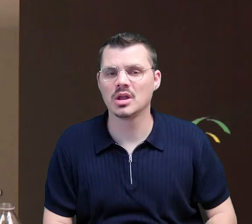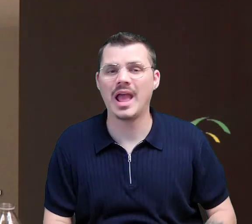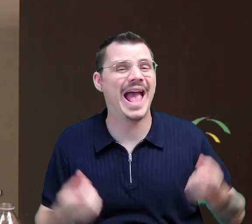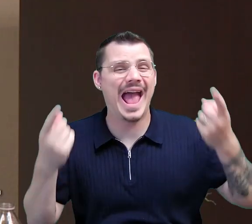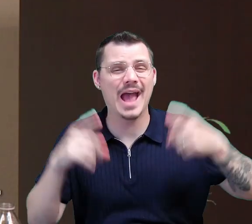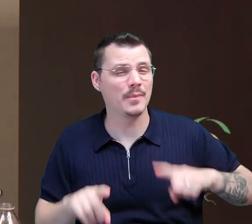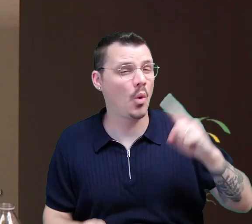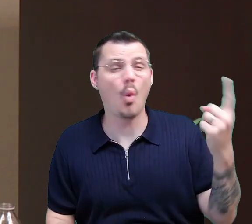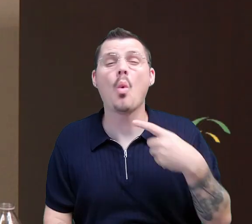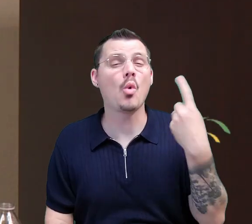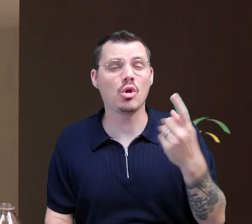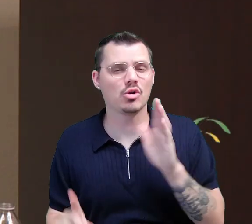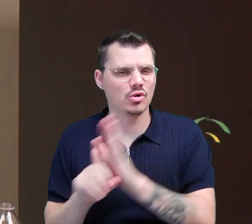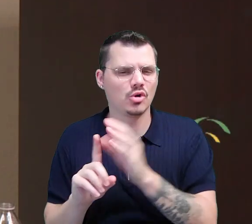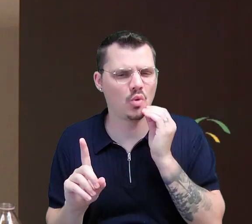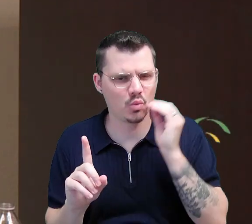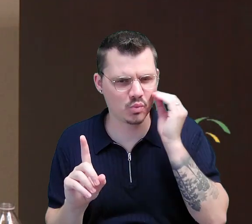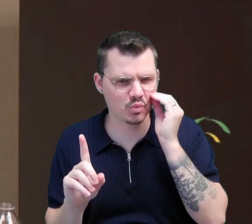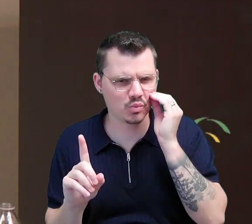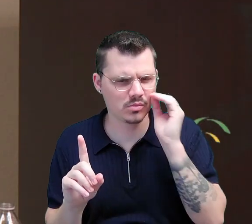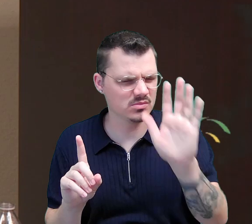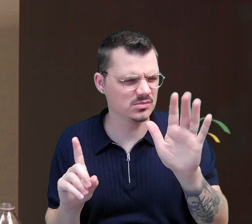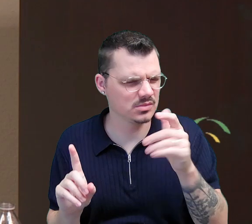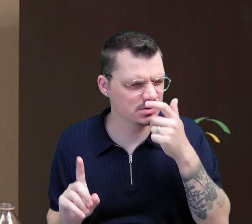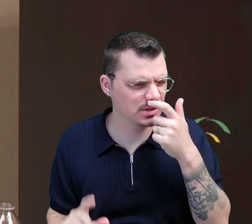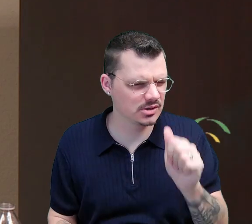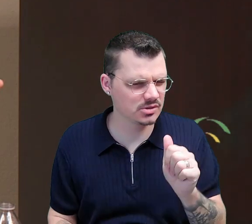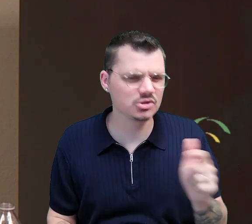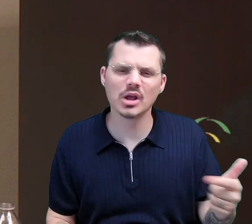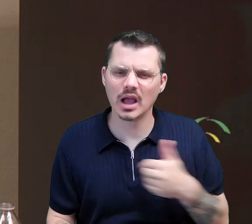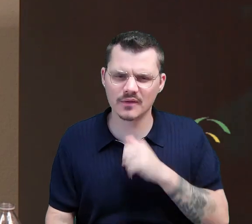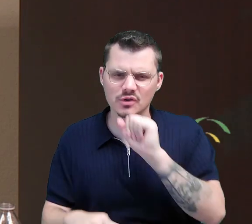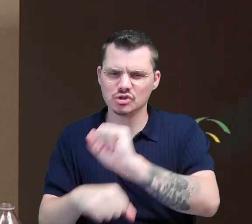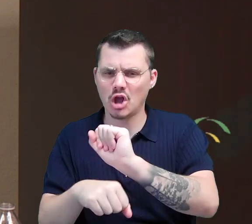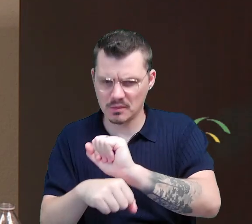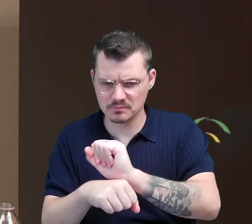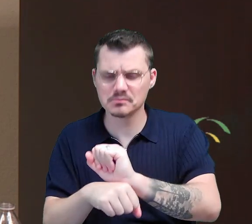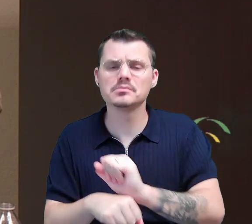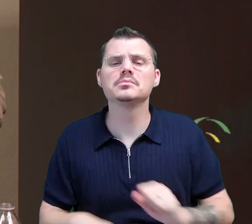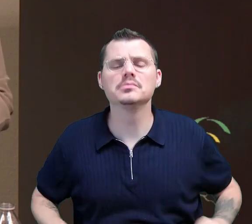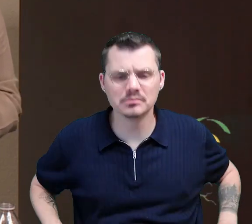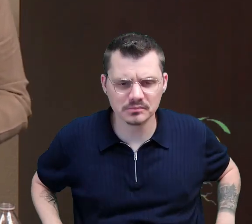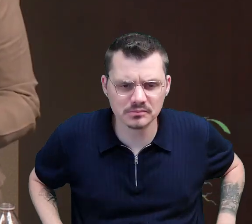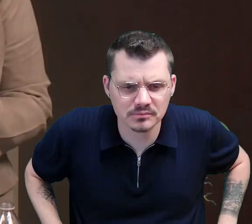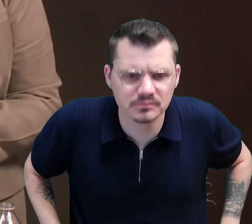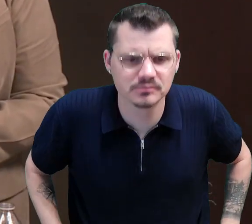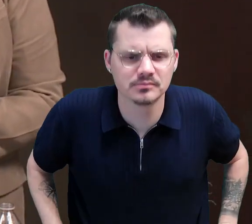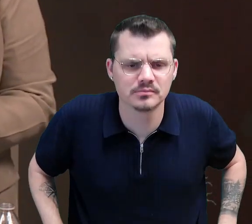only happened in her house, which was interesting. She had a job. She